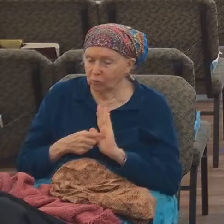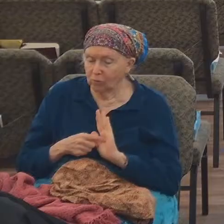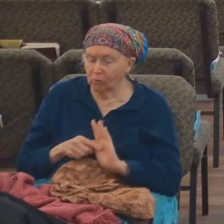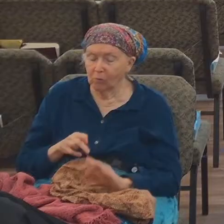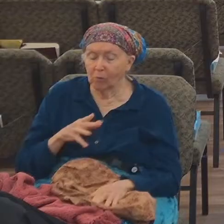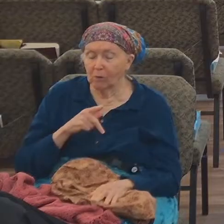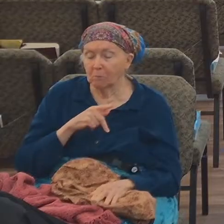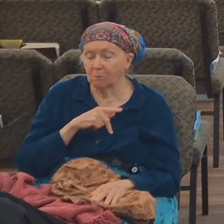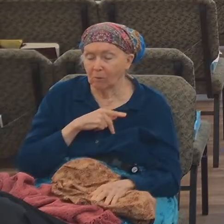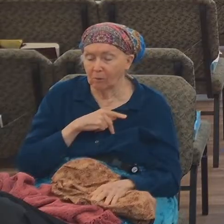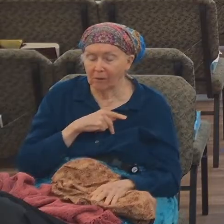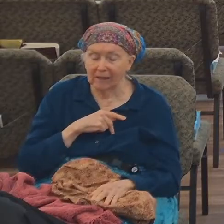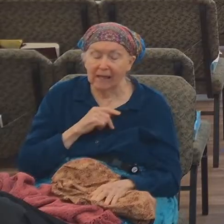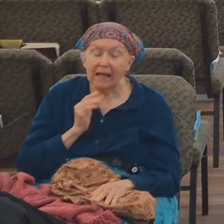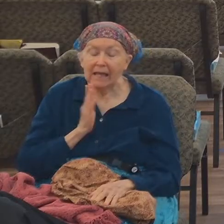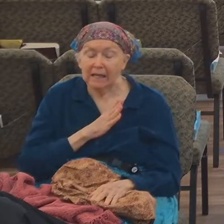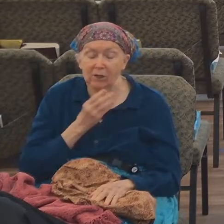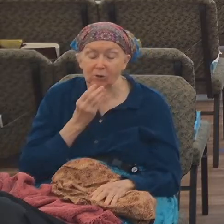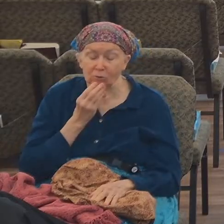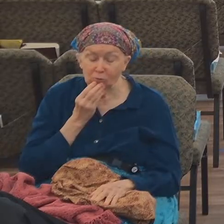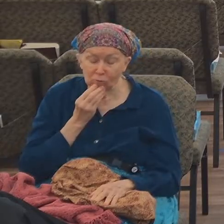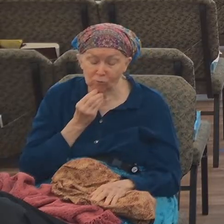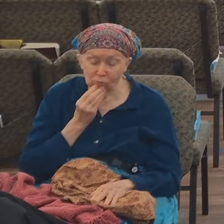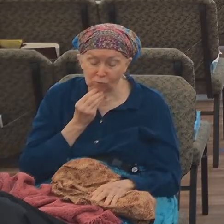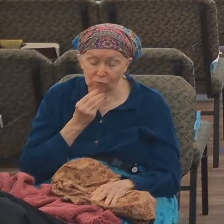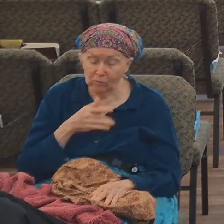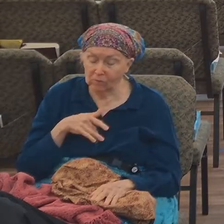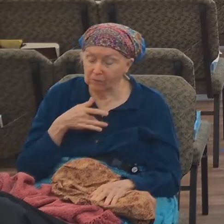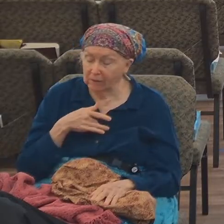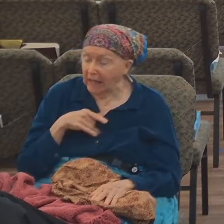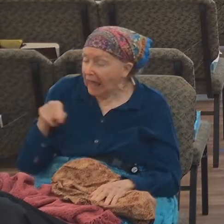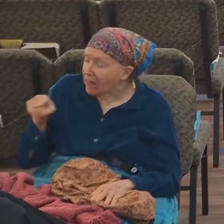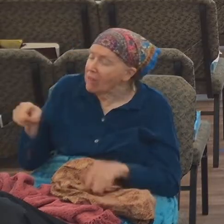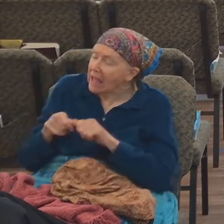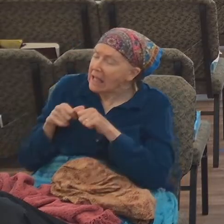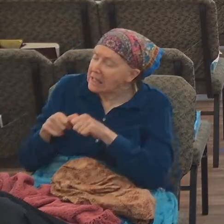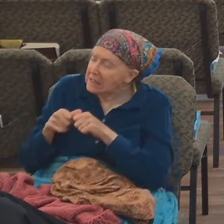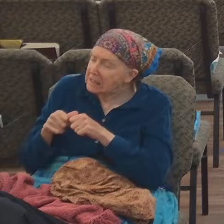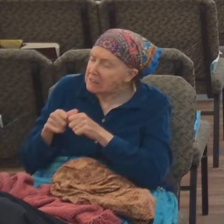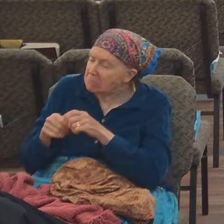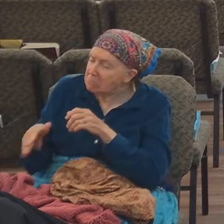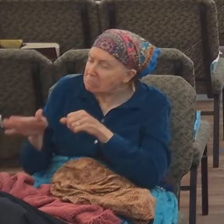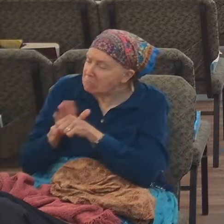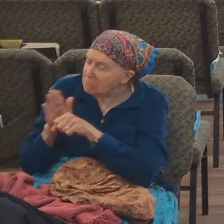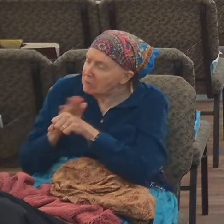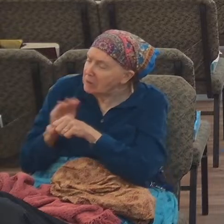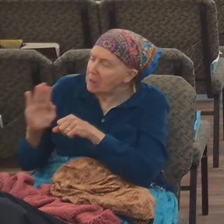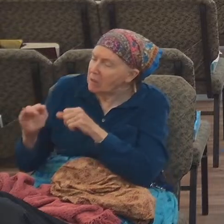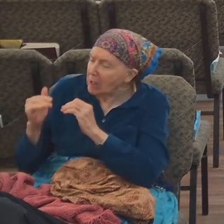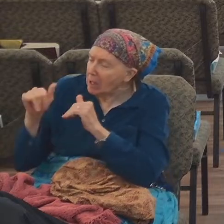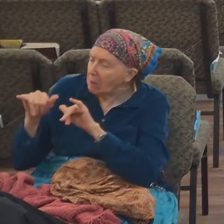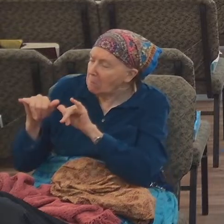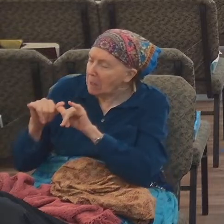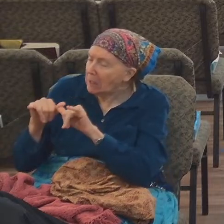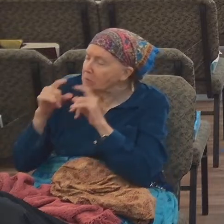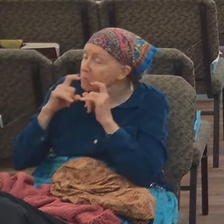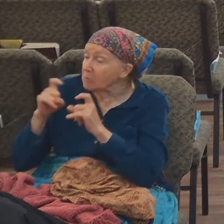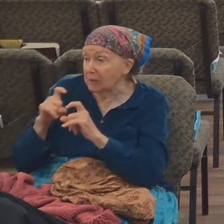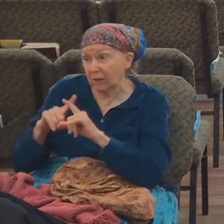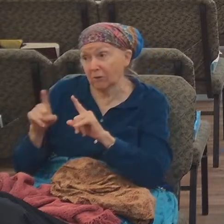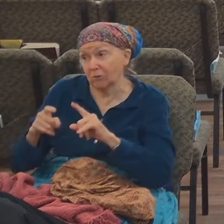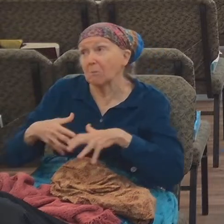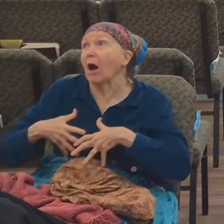he's showing his Jewishness, okay? They thus constantly fill up their measure of sins, but wrath has come upon